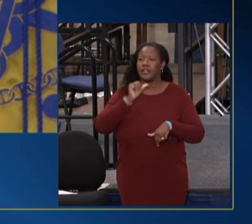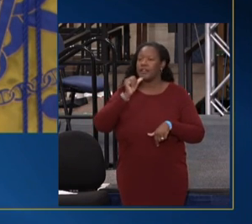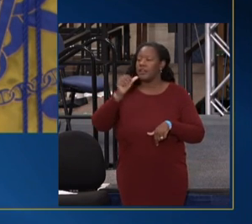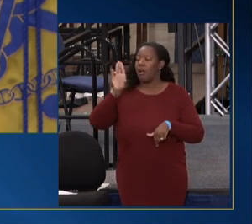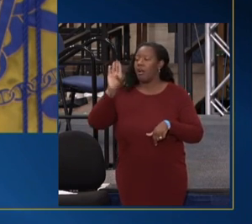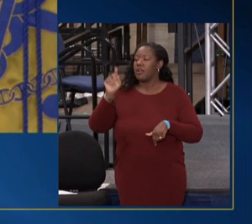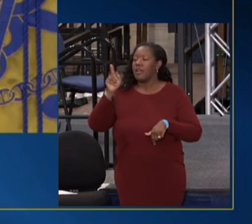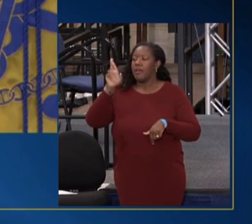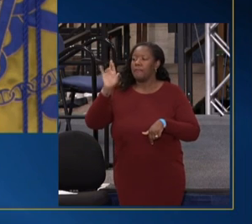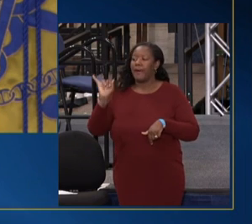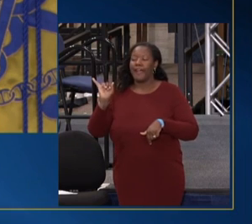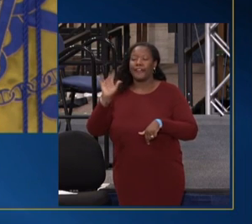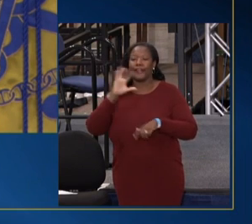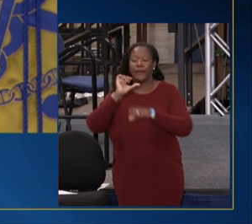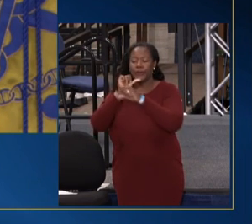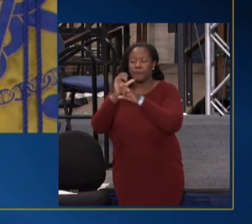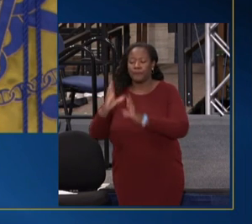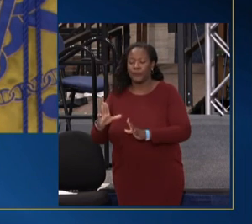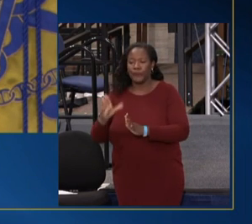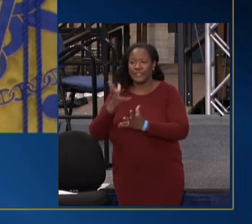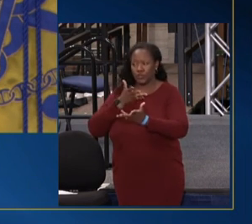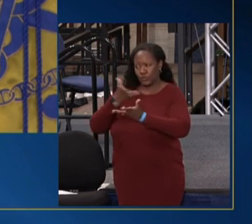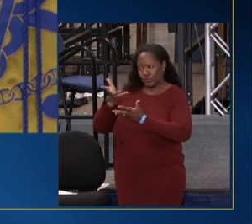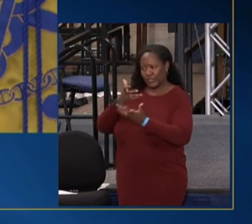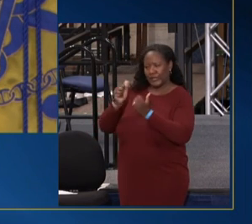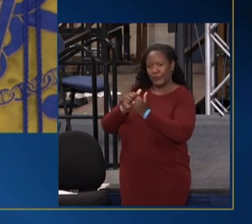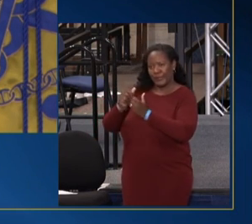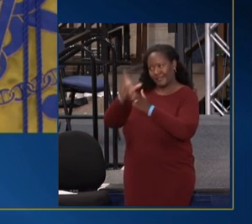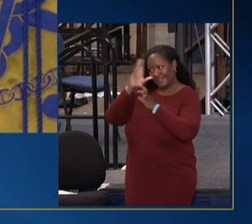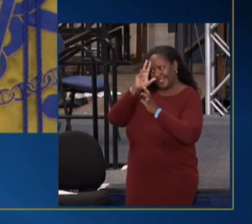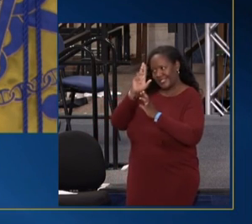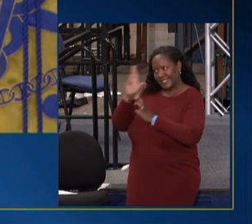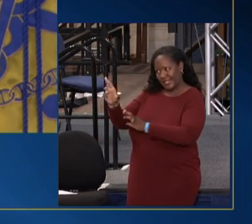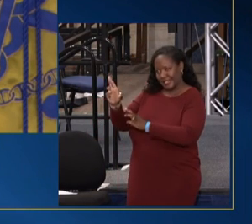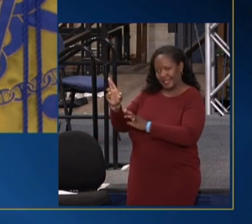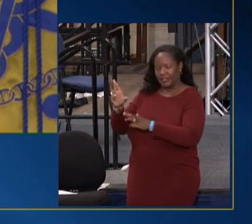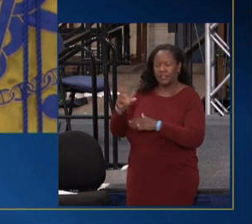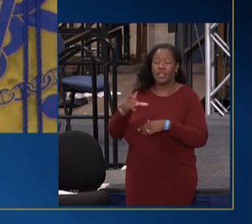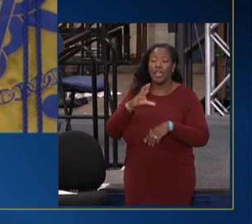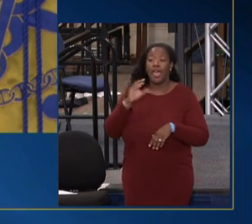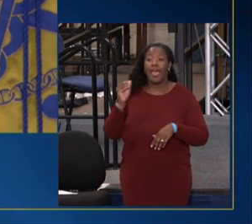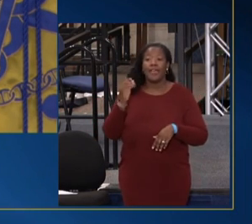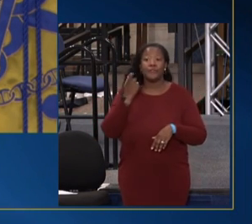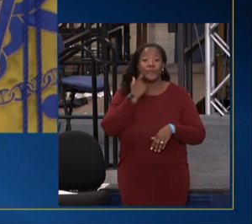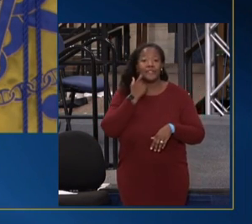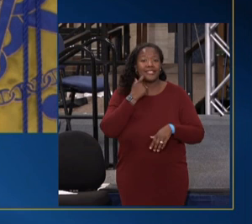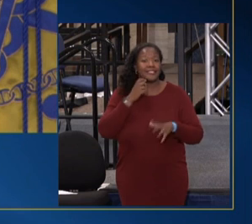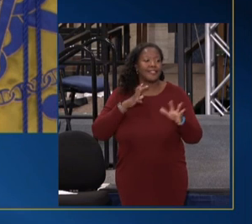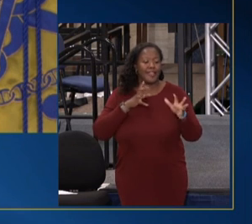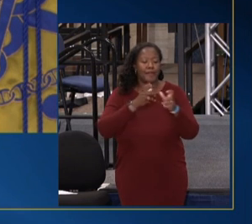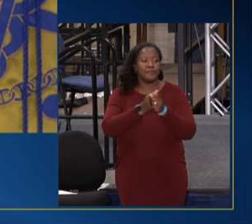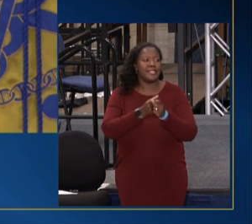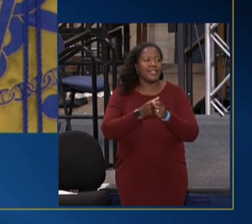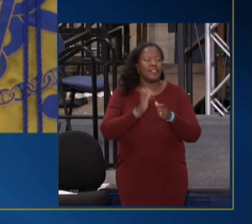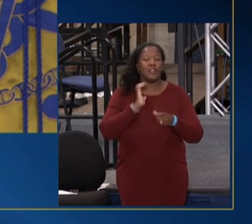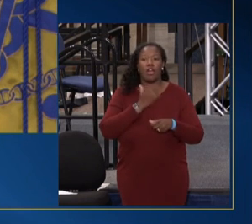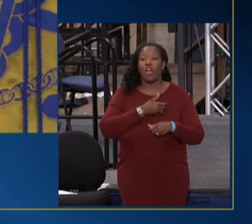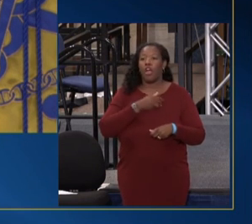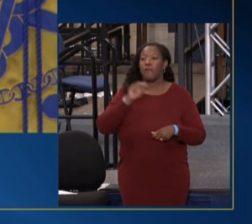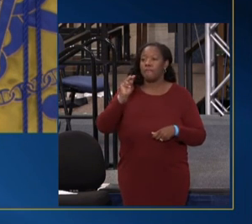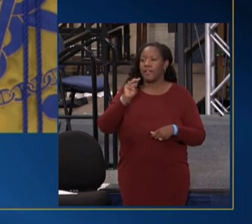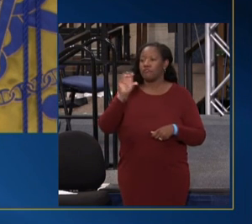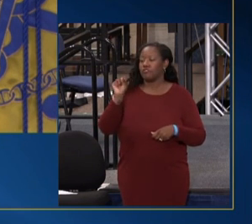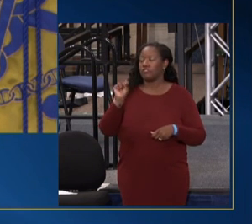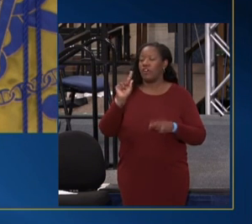employees are treated with dignity in their places of work, as well as having recently updated our Microsoft Teams